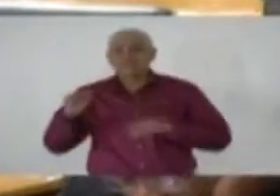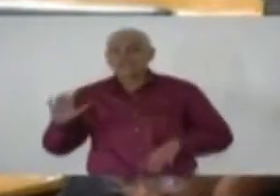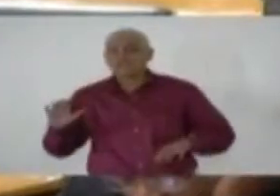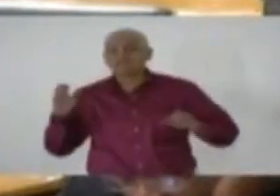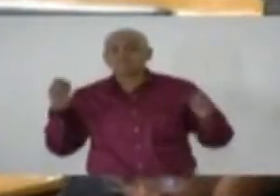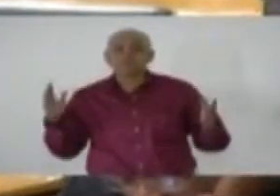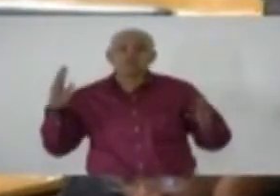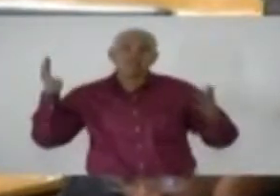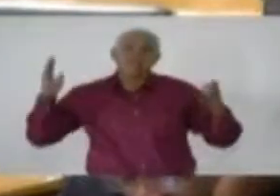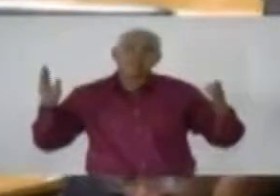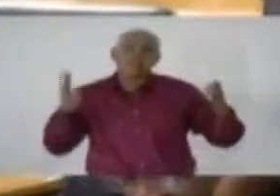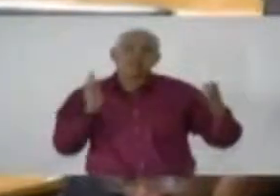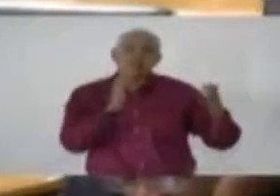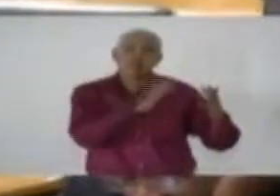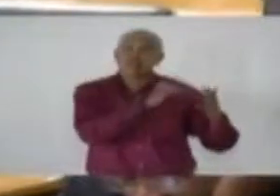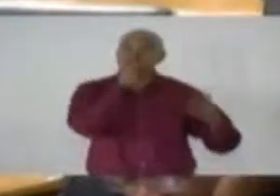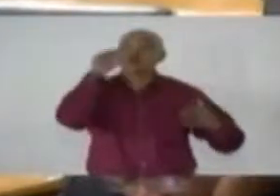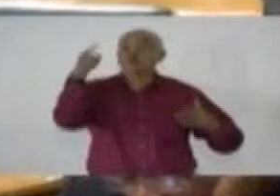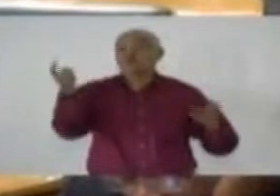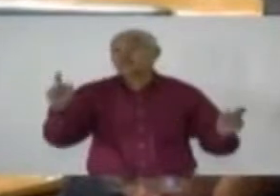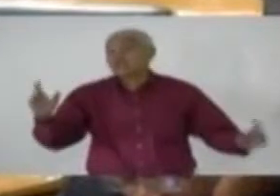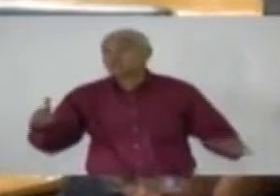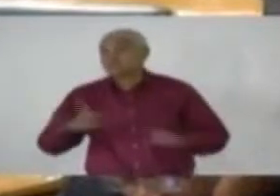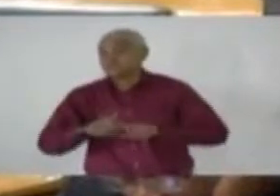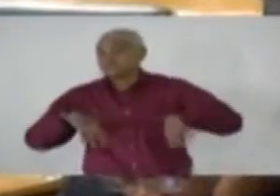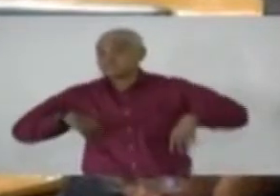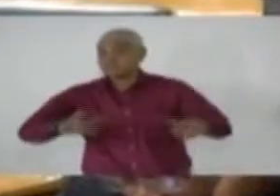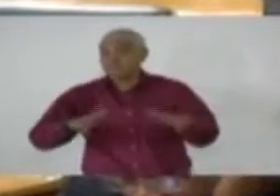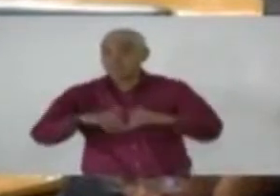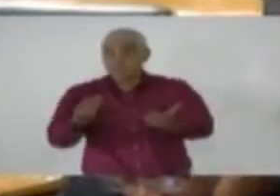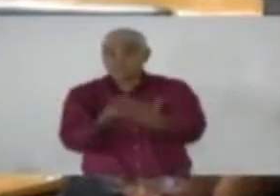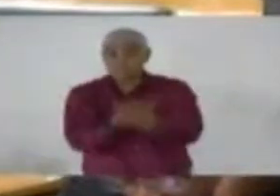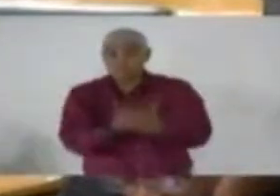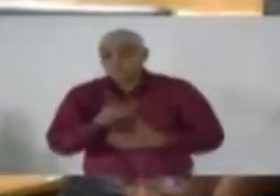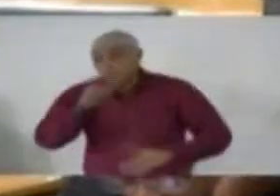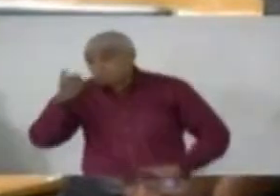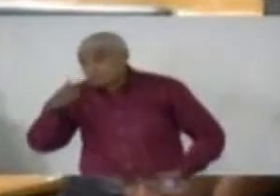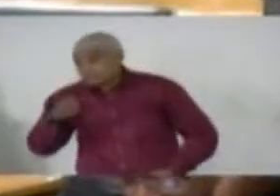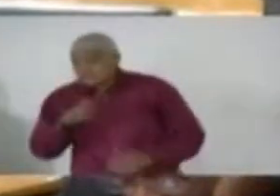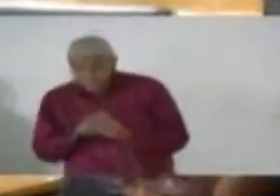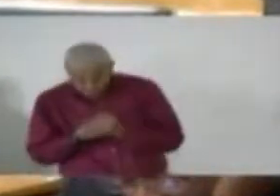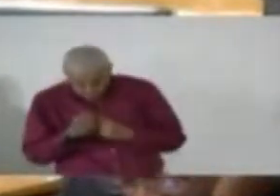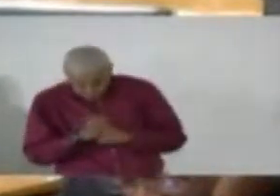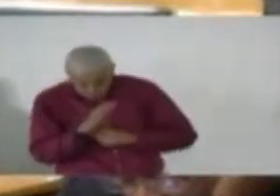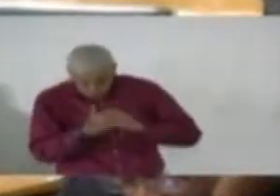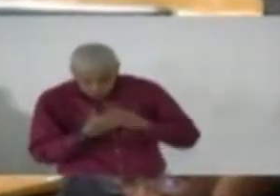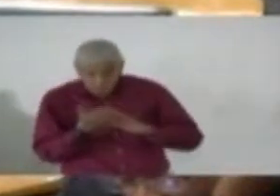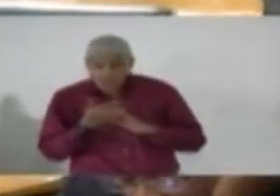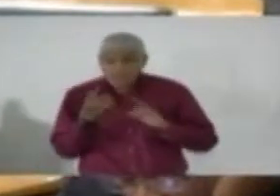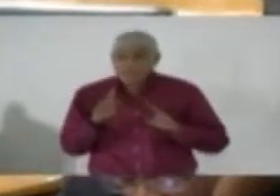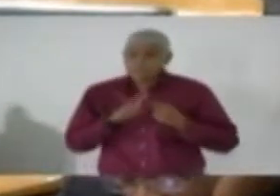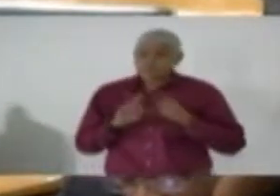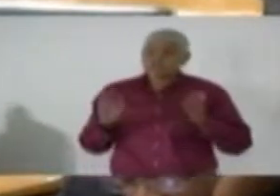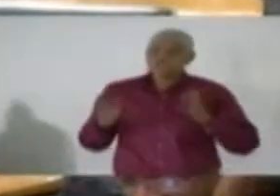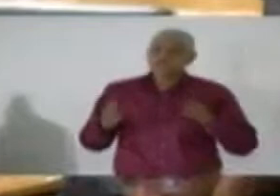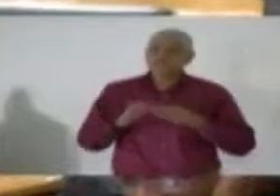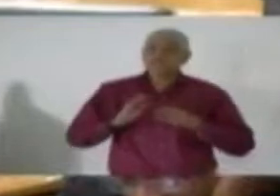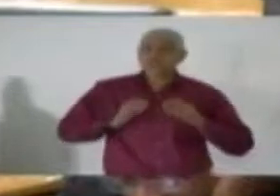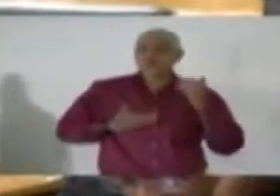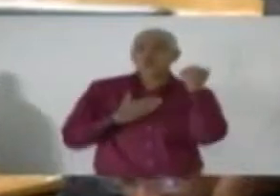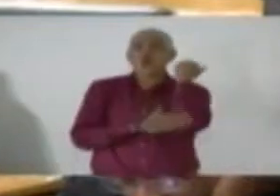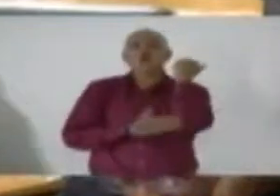lot more. Not only does the administration spend a lot of money to better the infrastructure and services in our